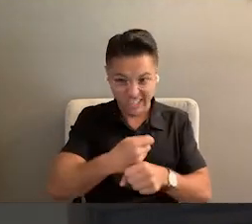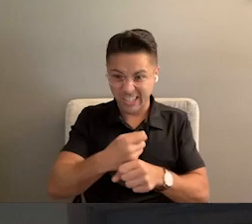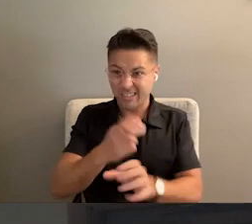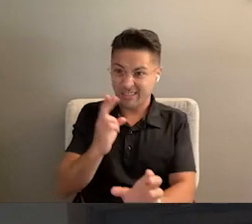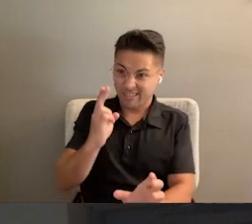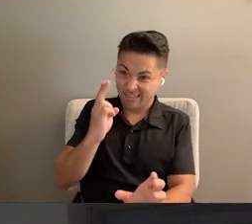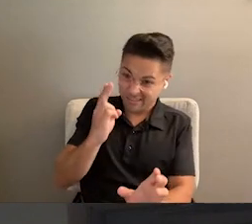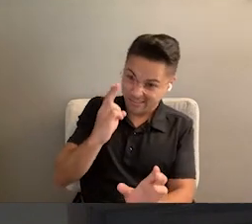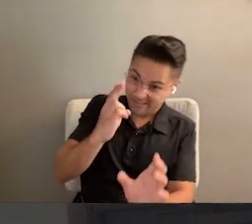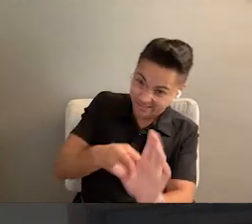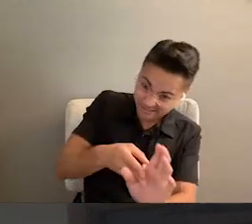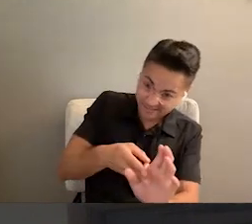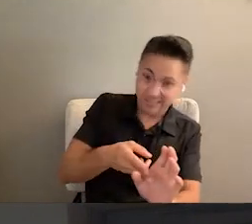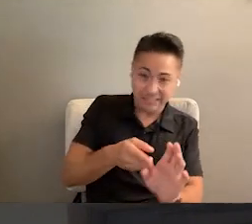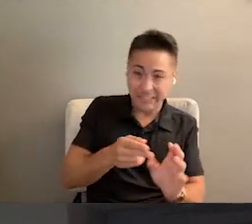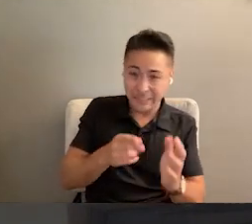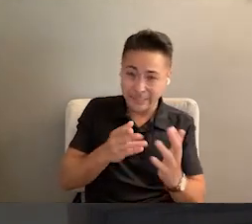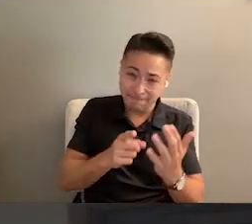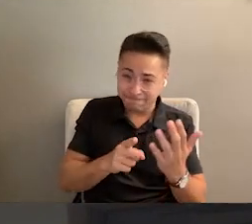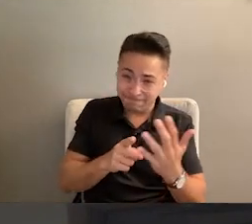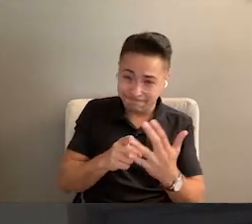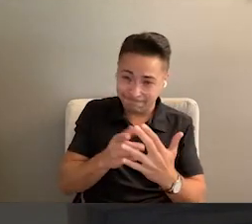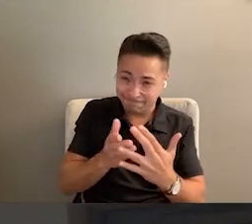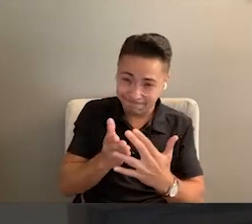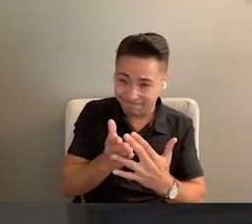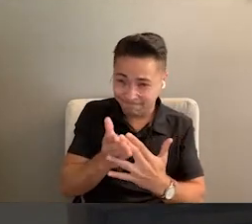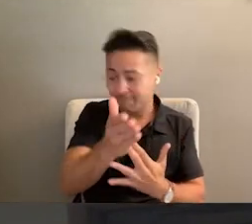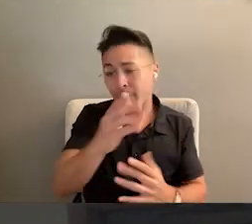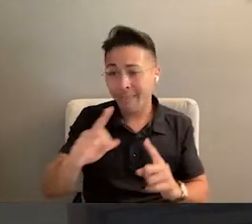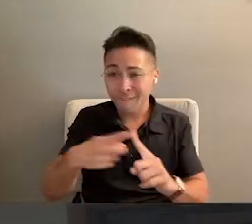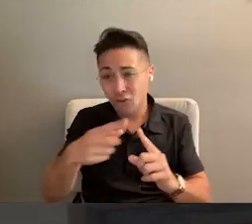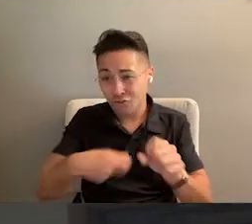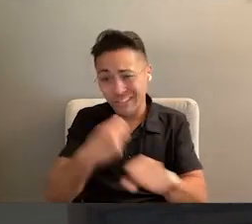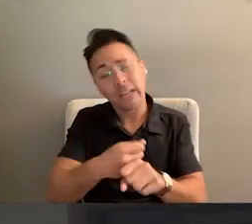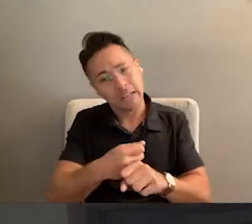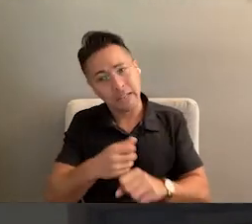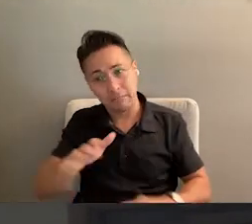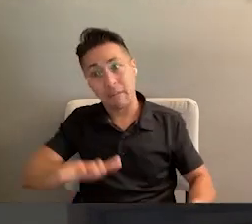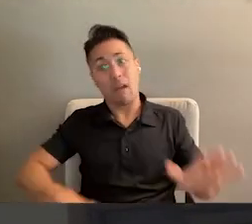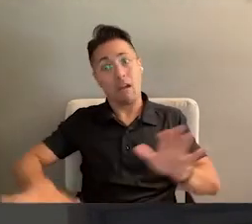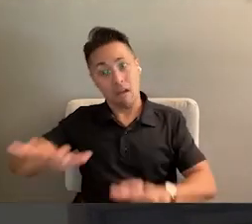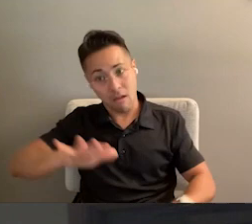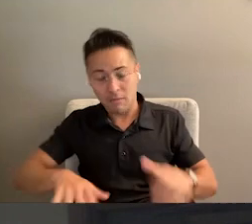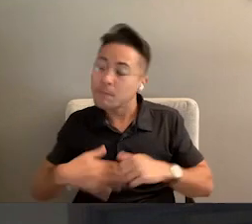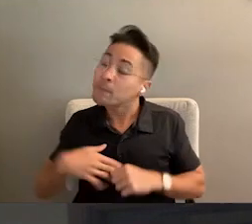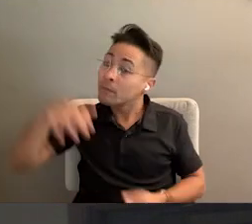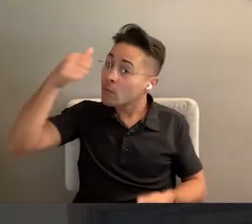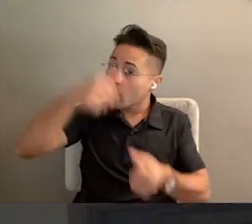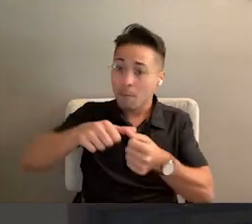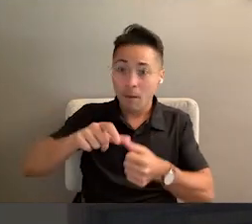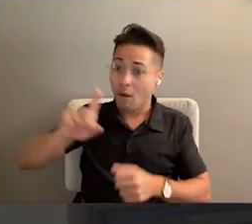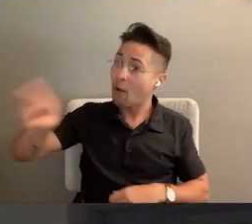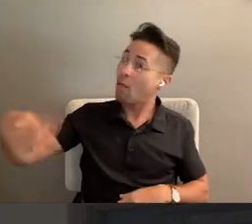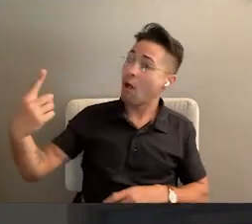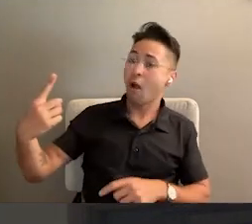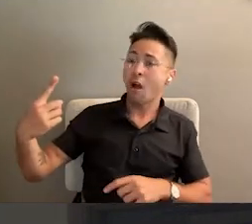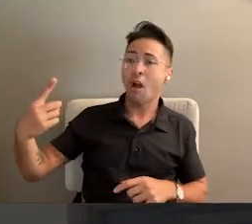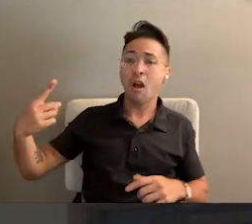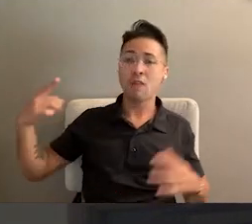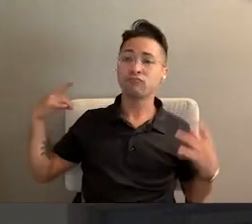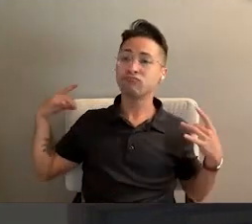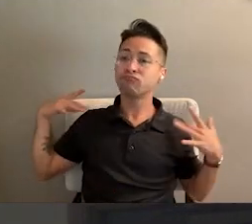lot easier. But that first year, that enrollment through the first year can be a little, whoa, what are we doing?